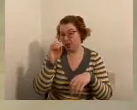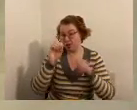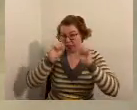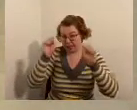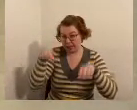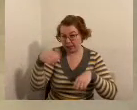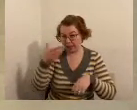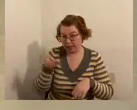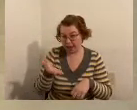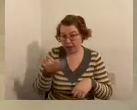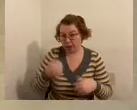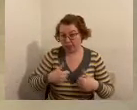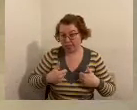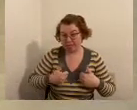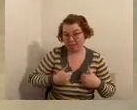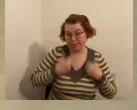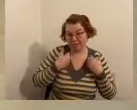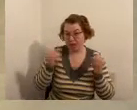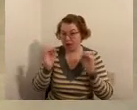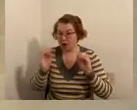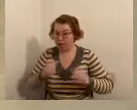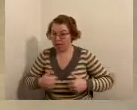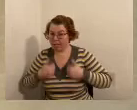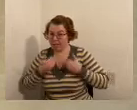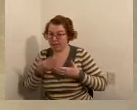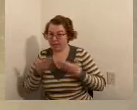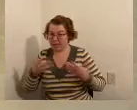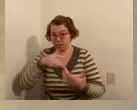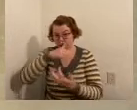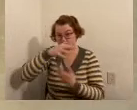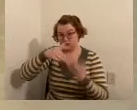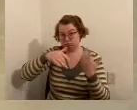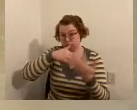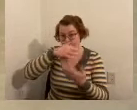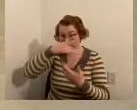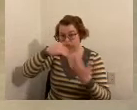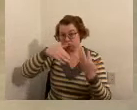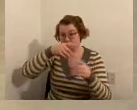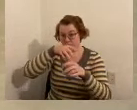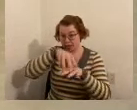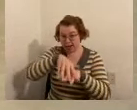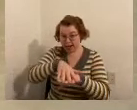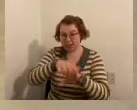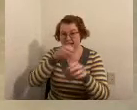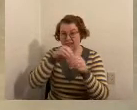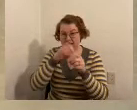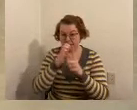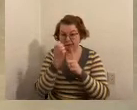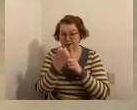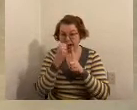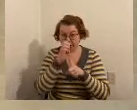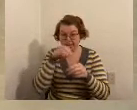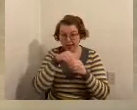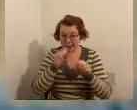ecosystems, living and non-living things interacting in the environment, in the mountains?